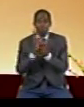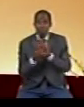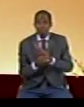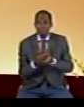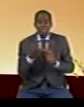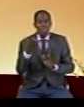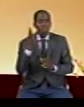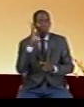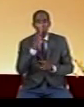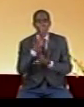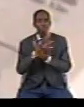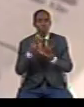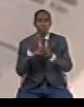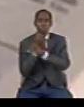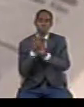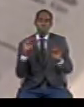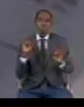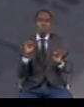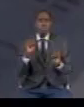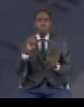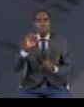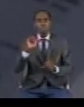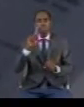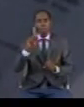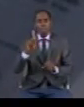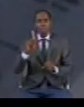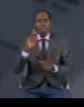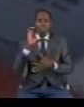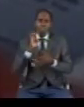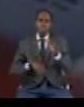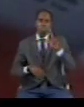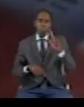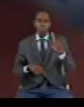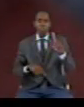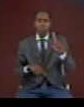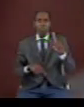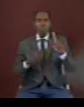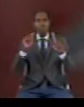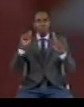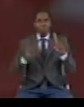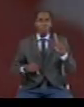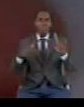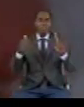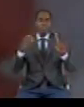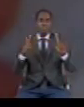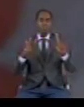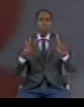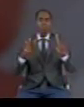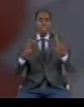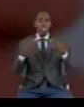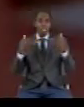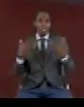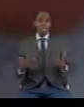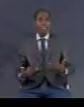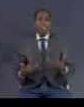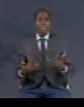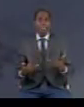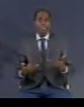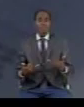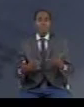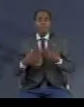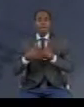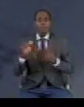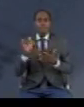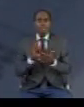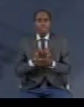there can be no salvation. Mark 1, verse 14. Now,